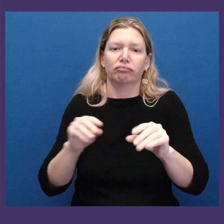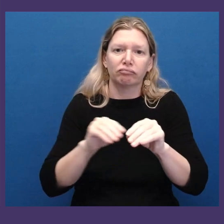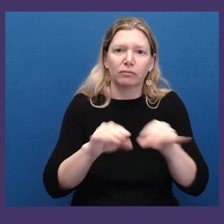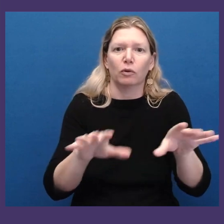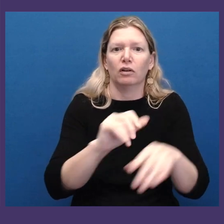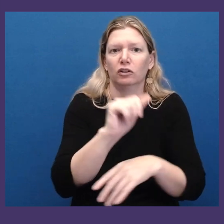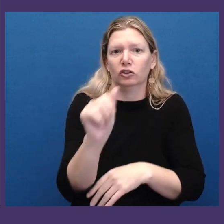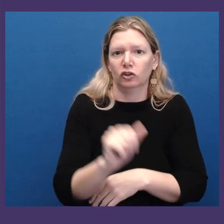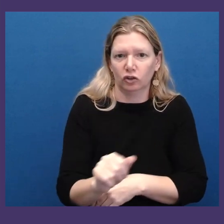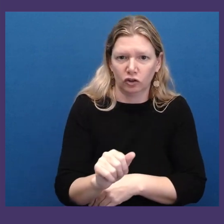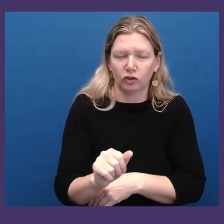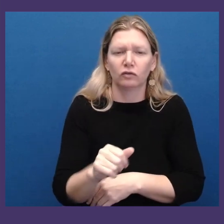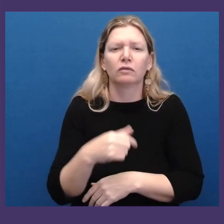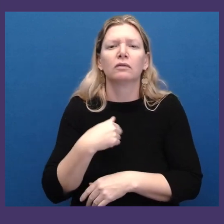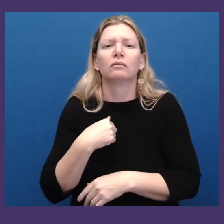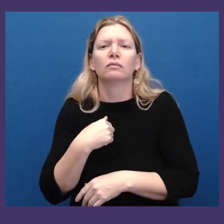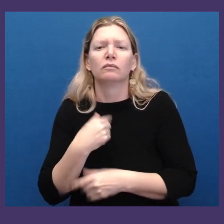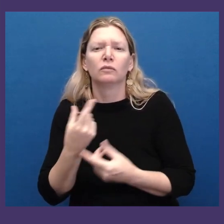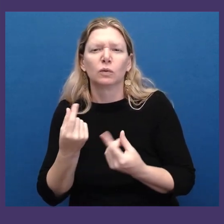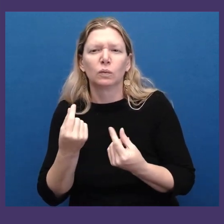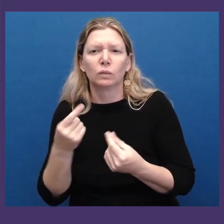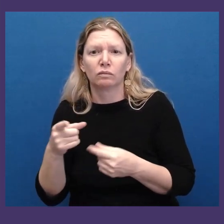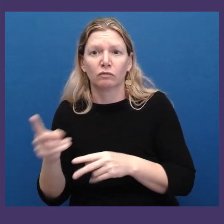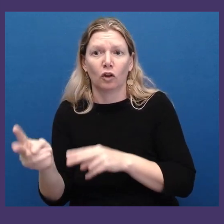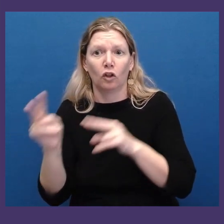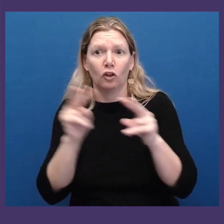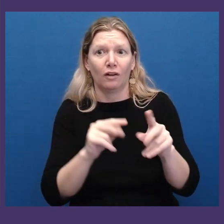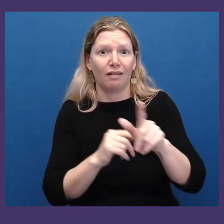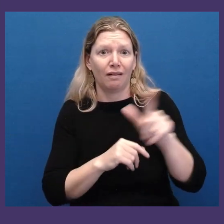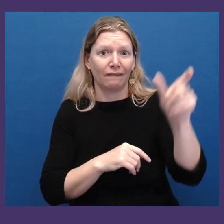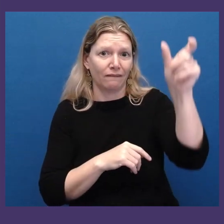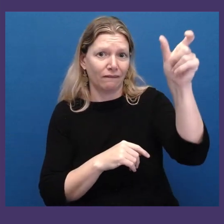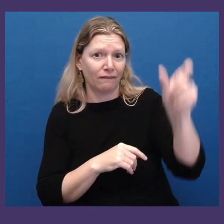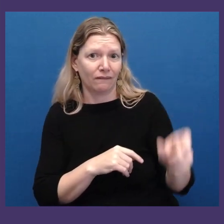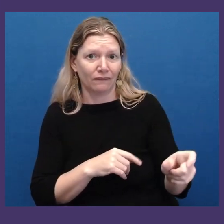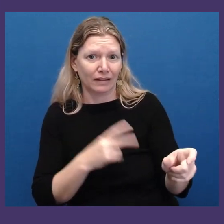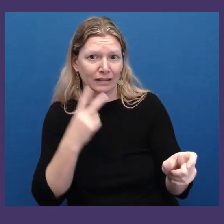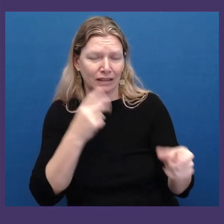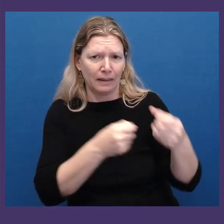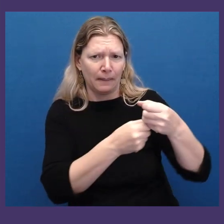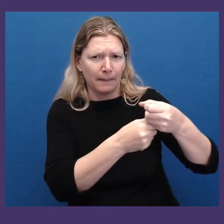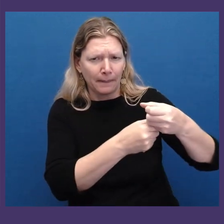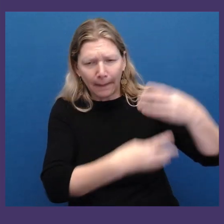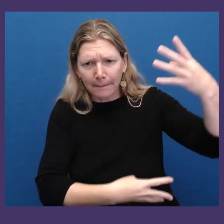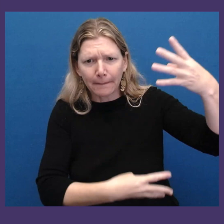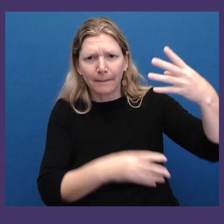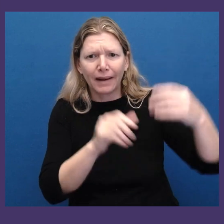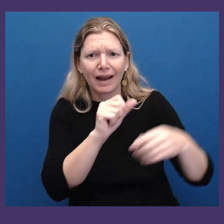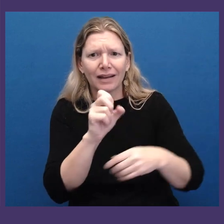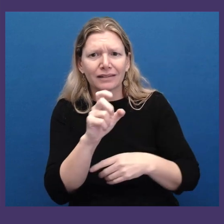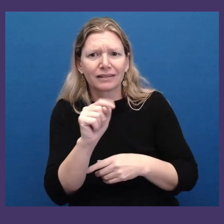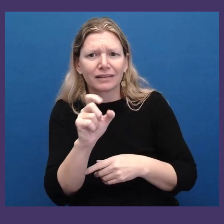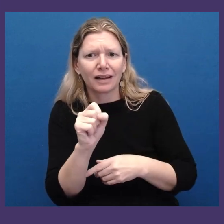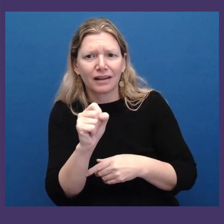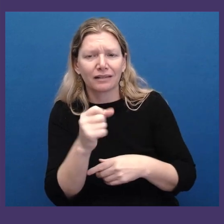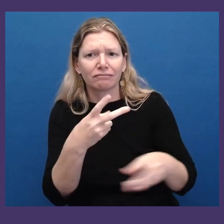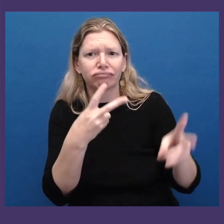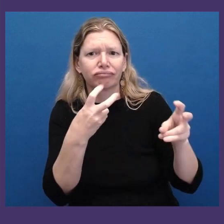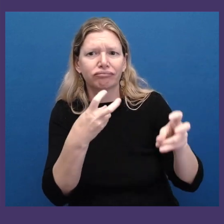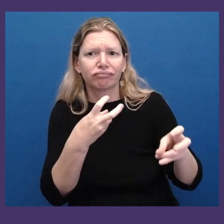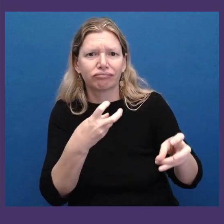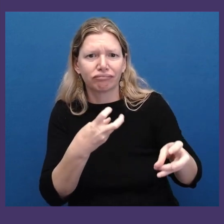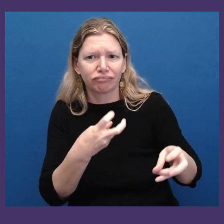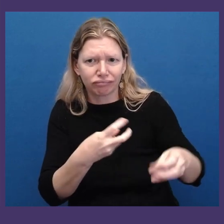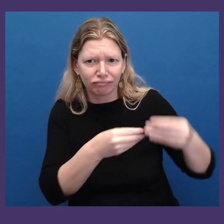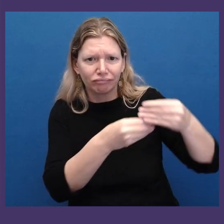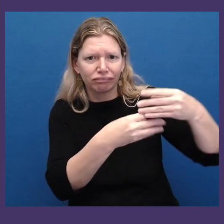over on the left-hand side, you can see suddenly a ton of assets have been pulled down, and it's asking me for a new environment name,